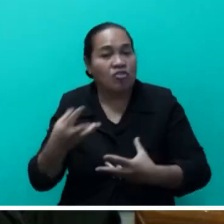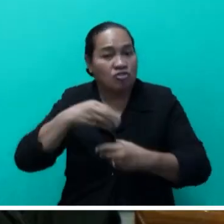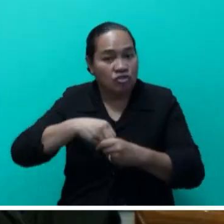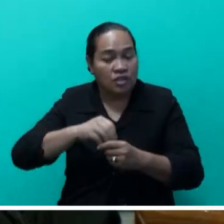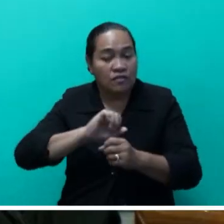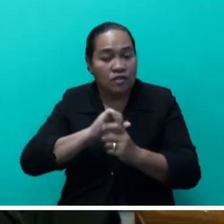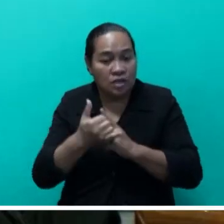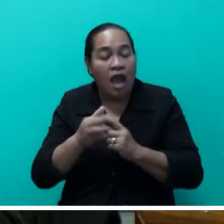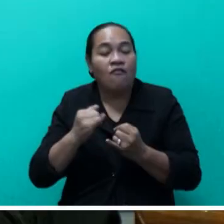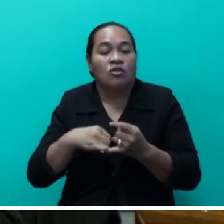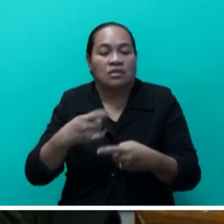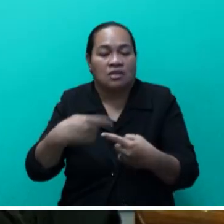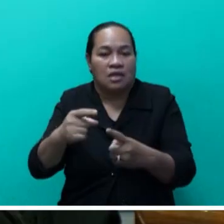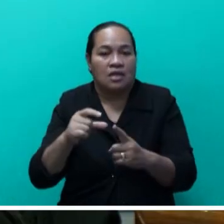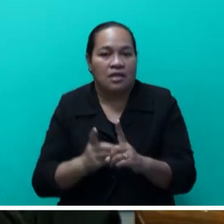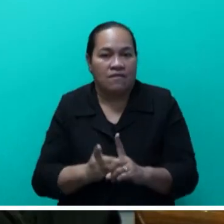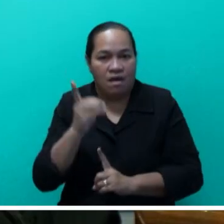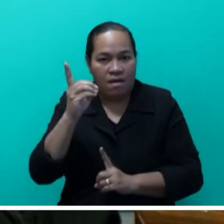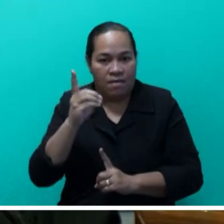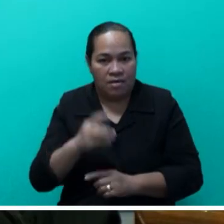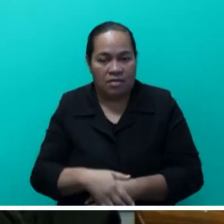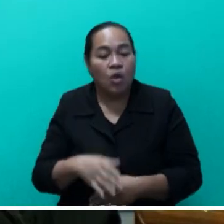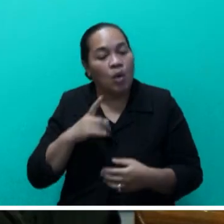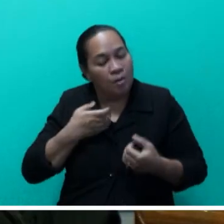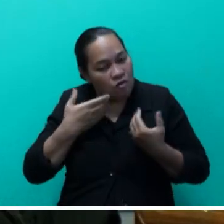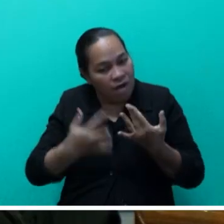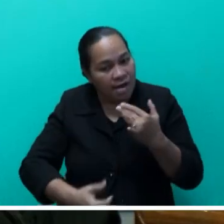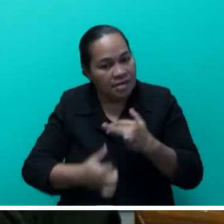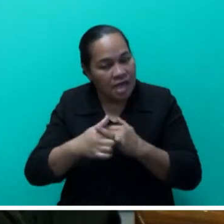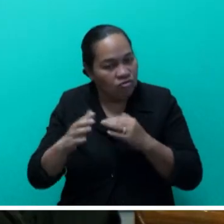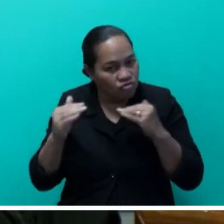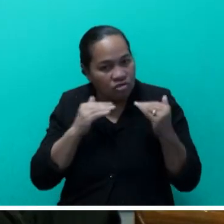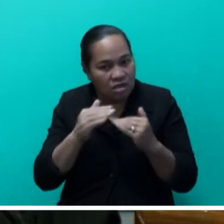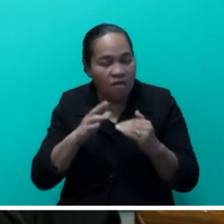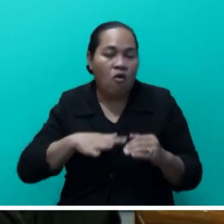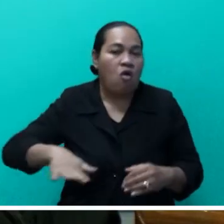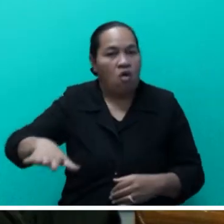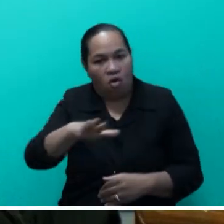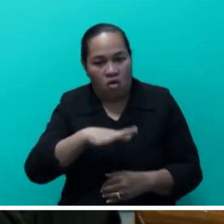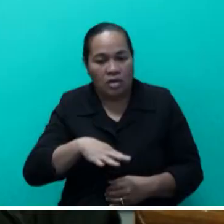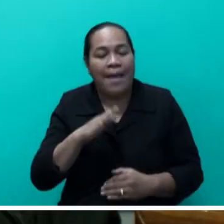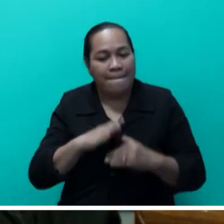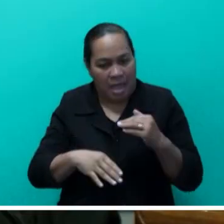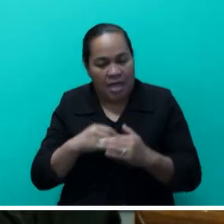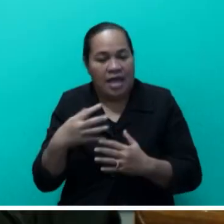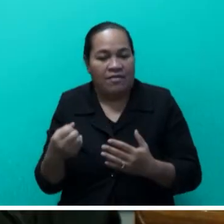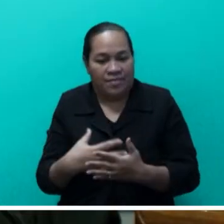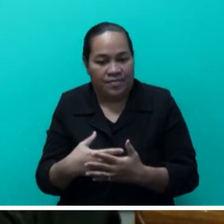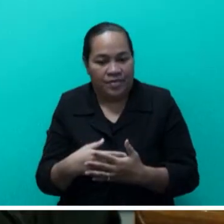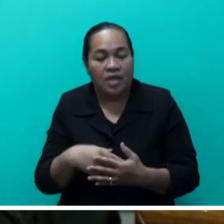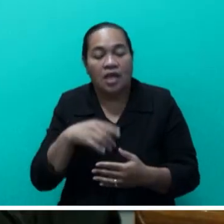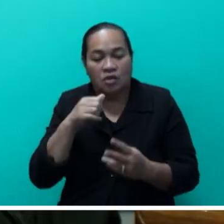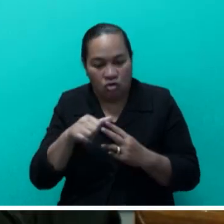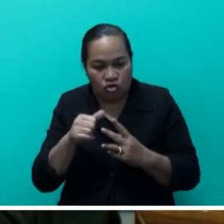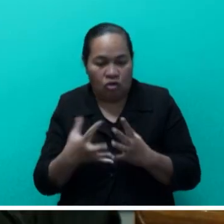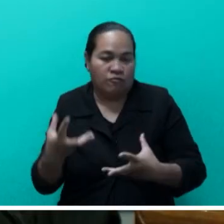for sustainable development, provide access to justice for all, and build effective, accountable, and inclusive